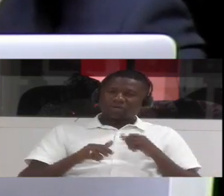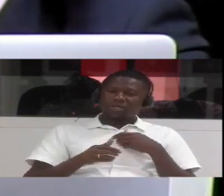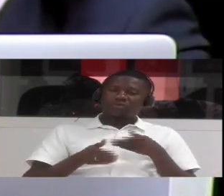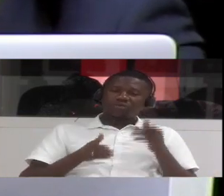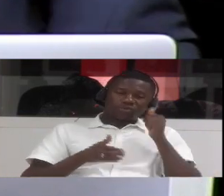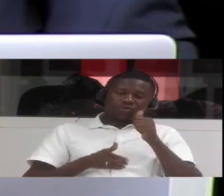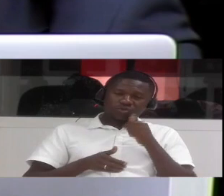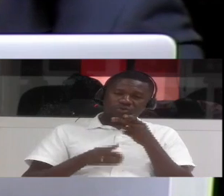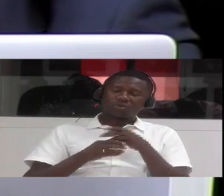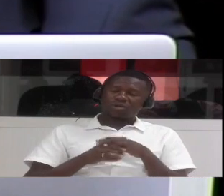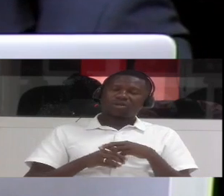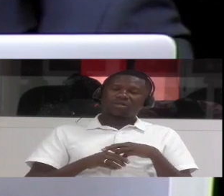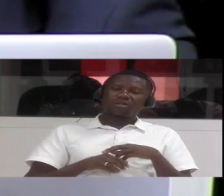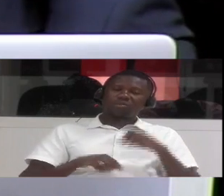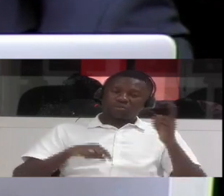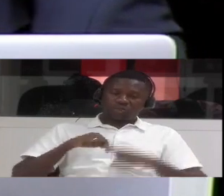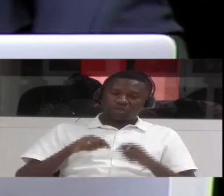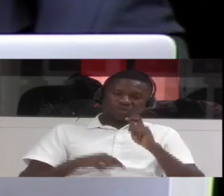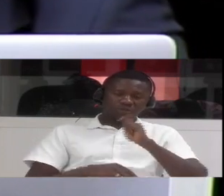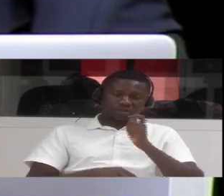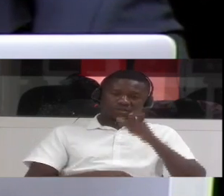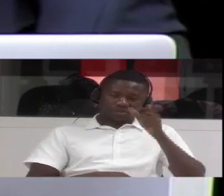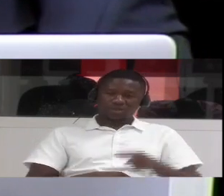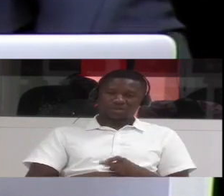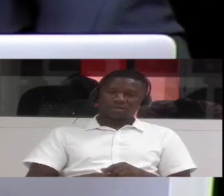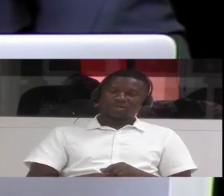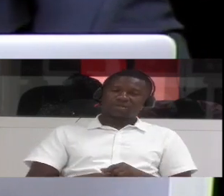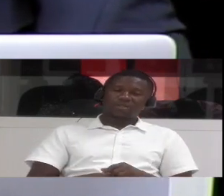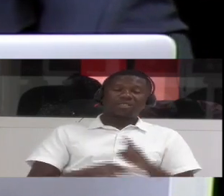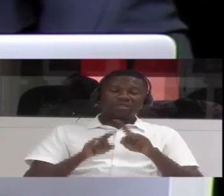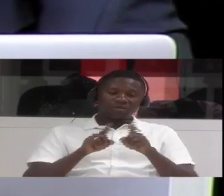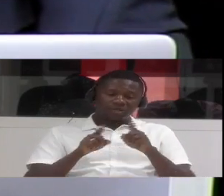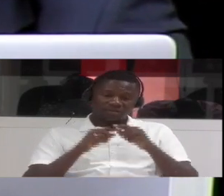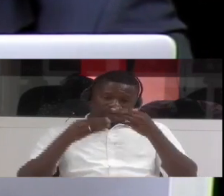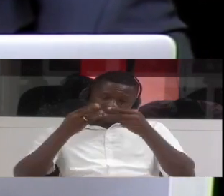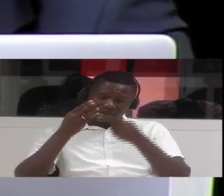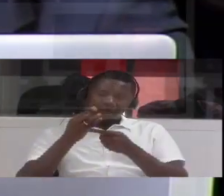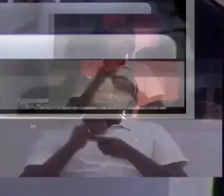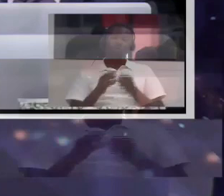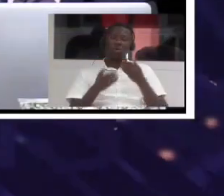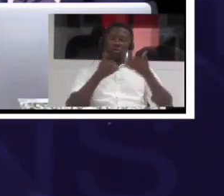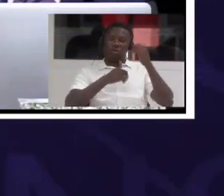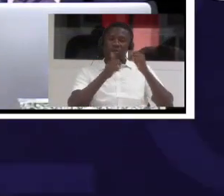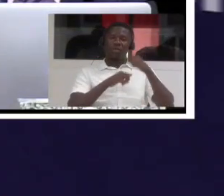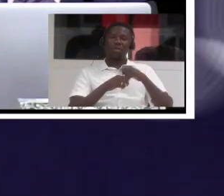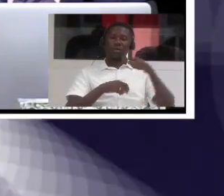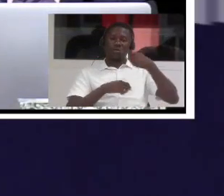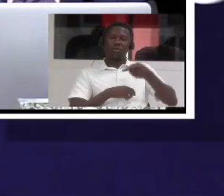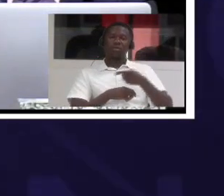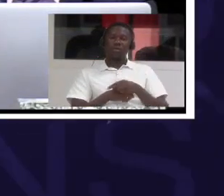information, defamation, sedition, and things like that. Sure. But we will come back to that later. Now let's move on